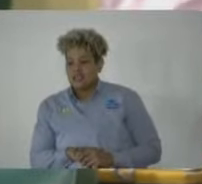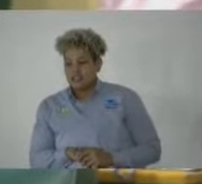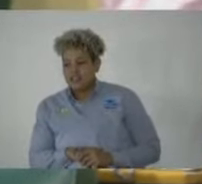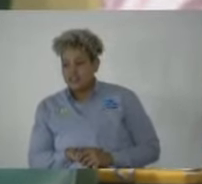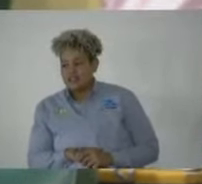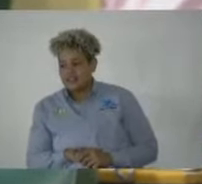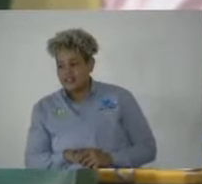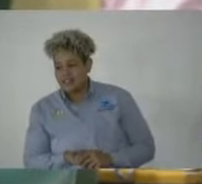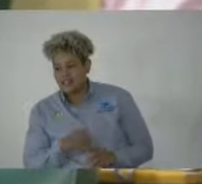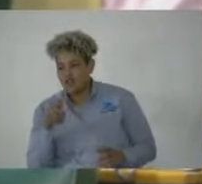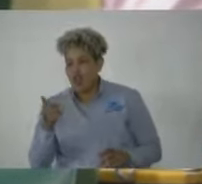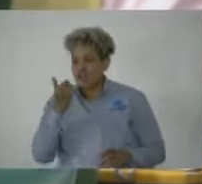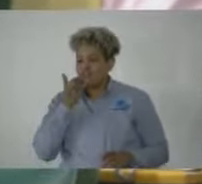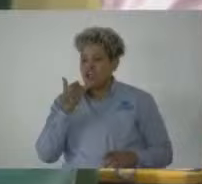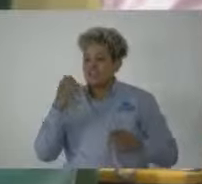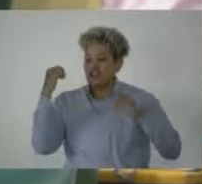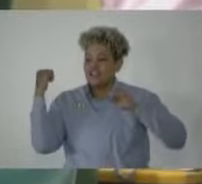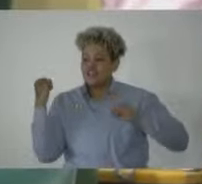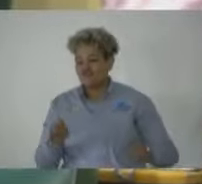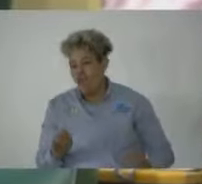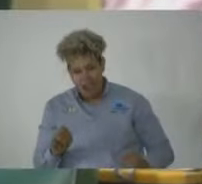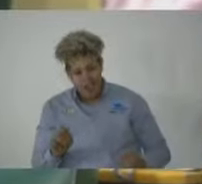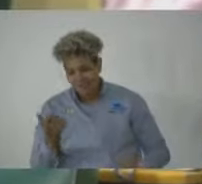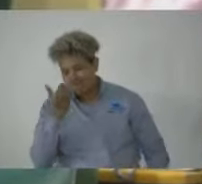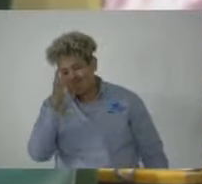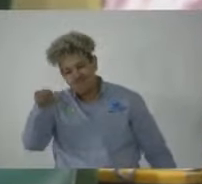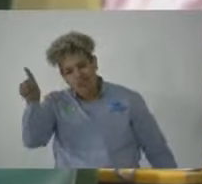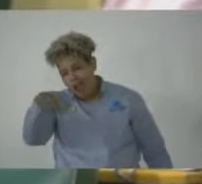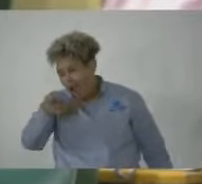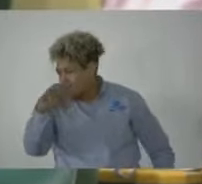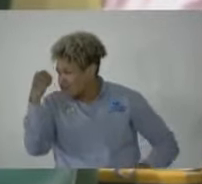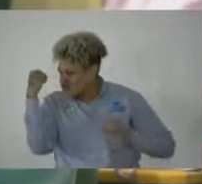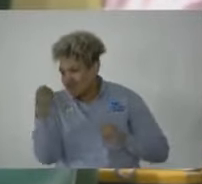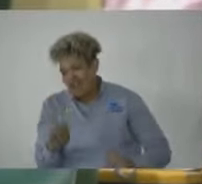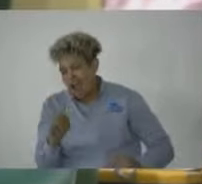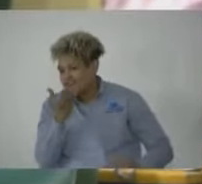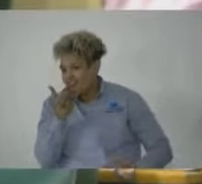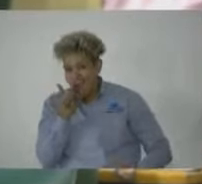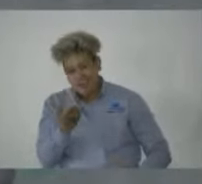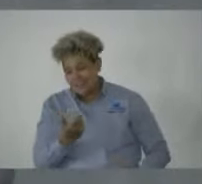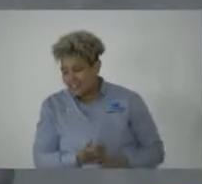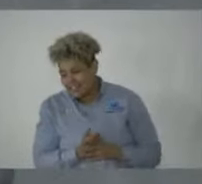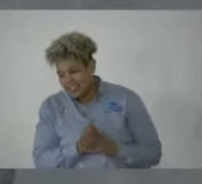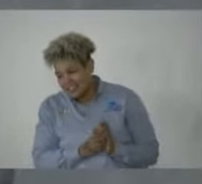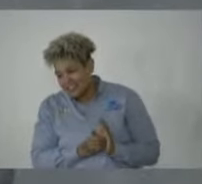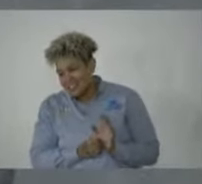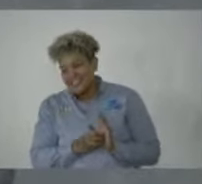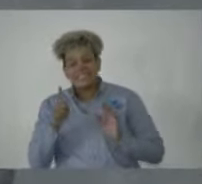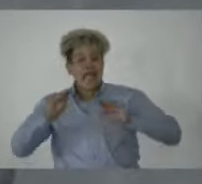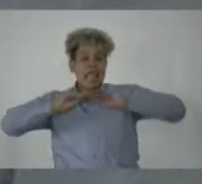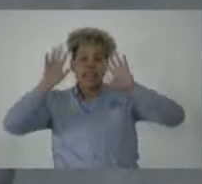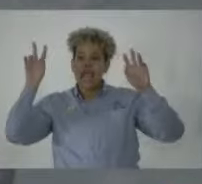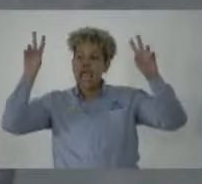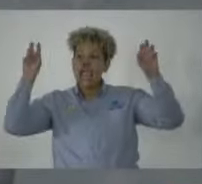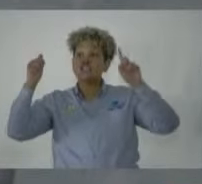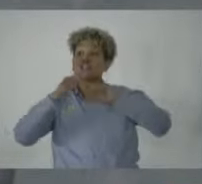Speaker, this is a black and white issue that